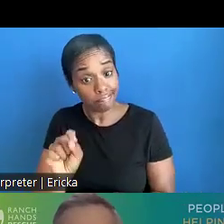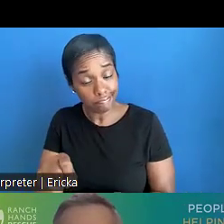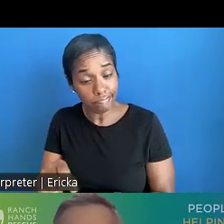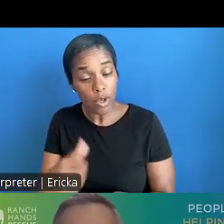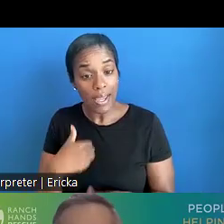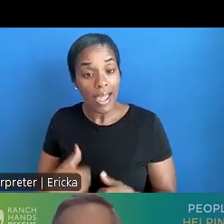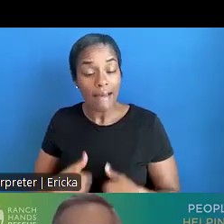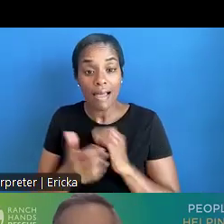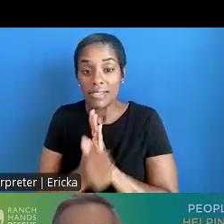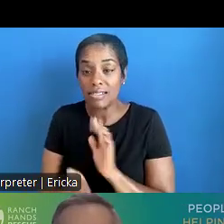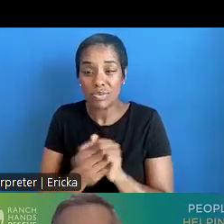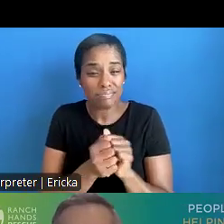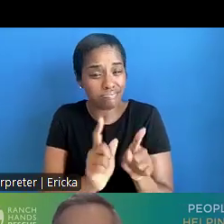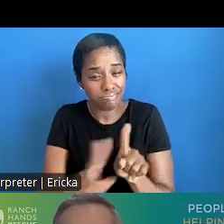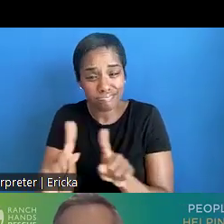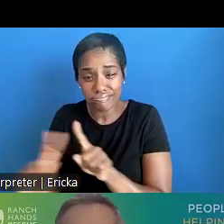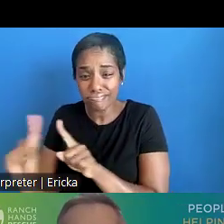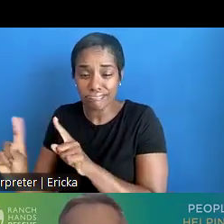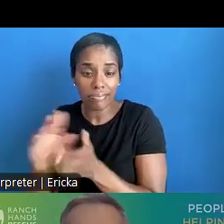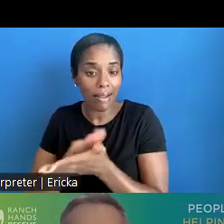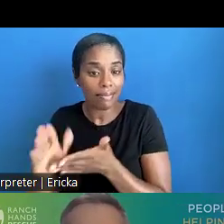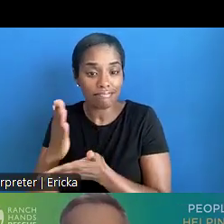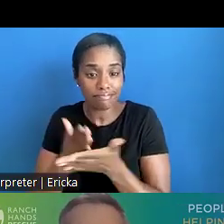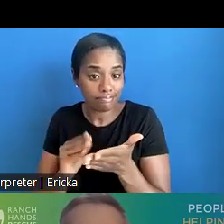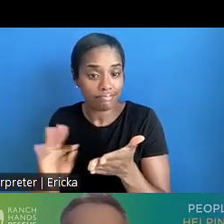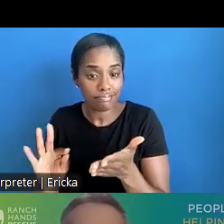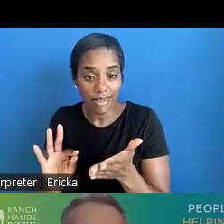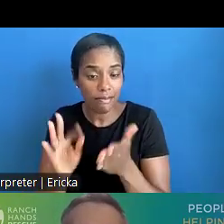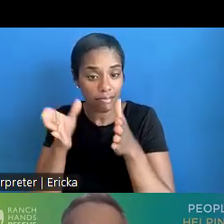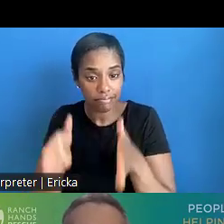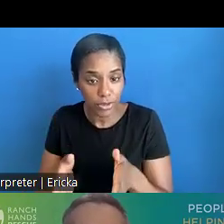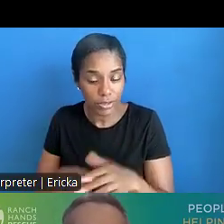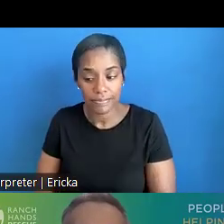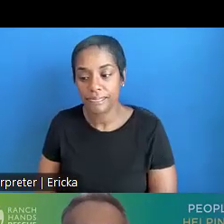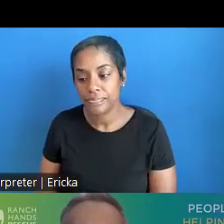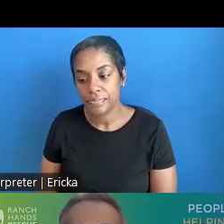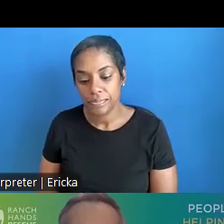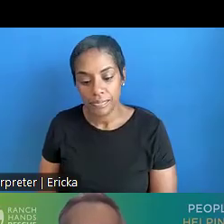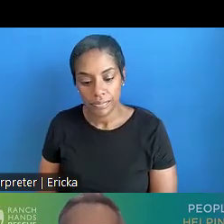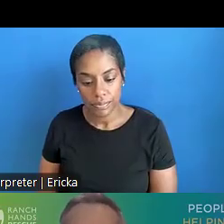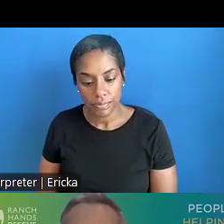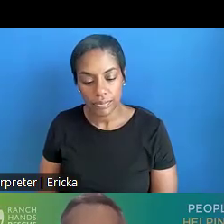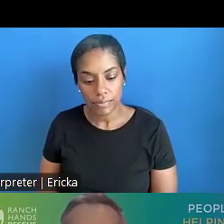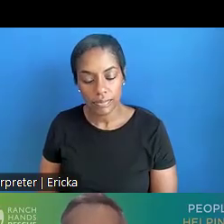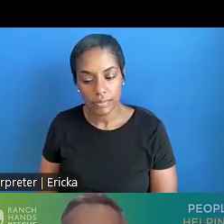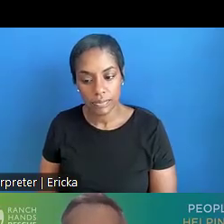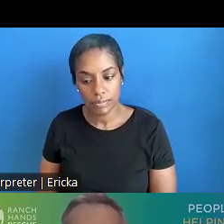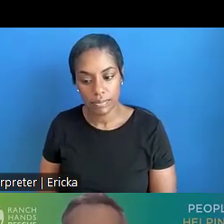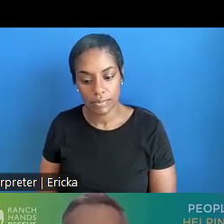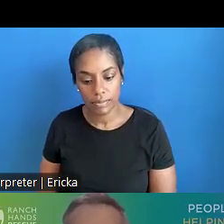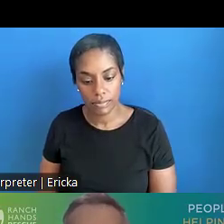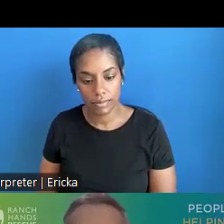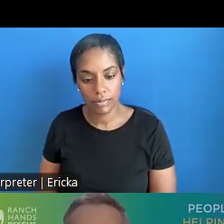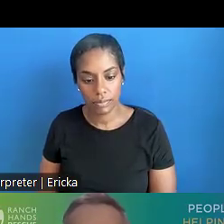all kinds of hygiene aspects of an individual. But if you really start looking at the more